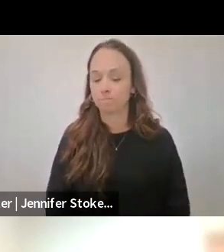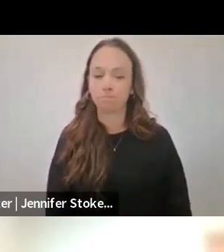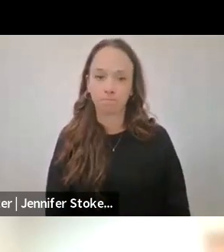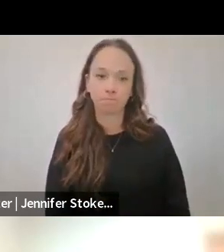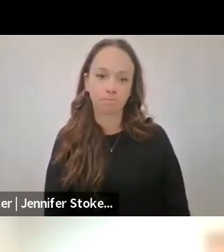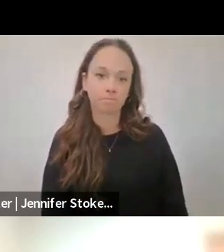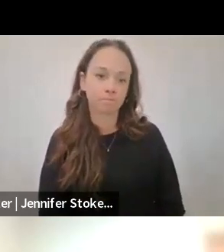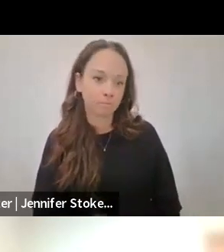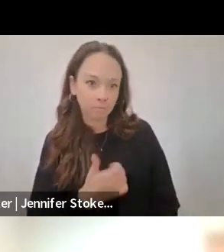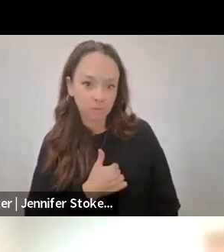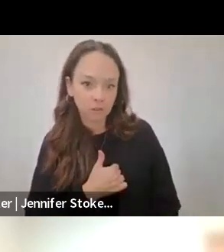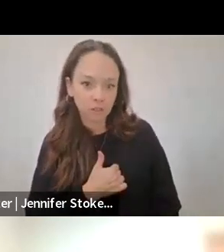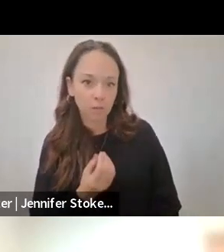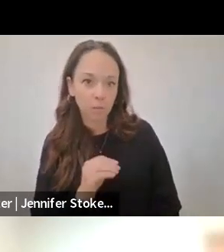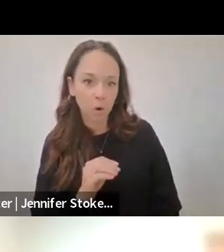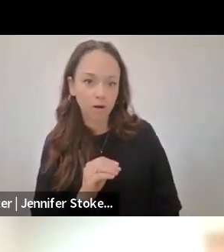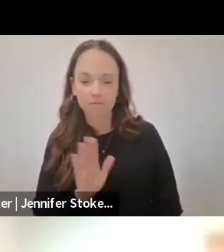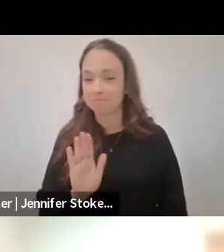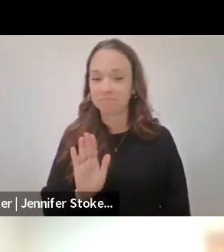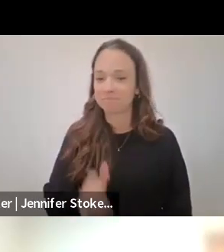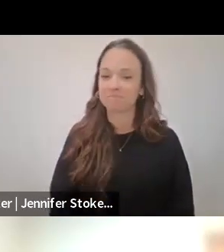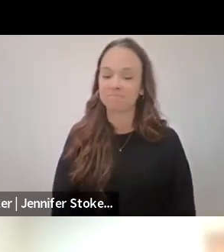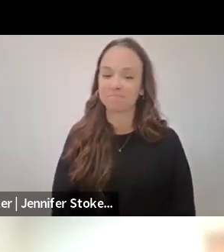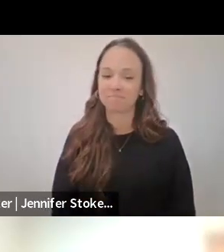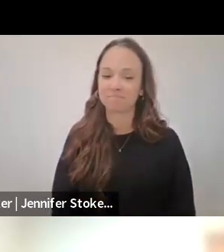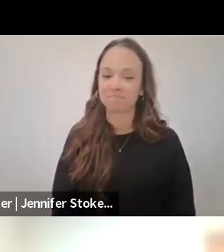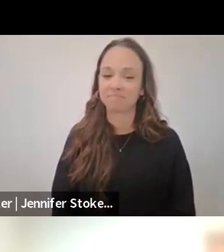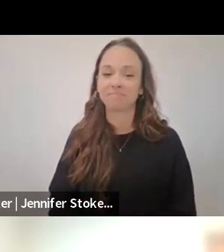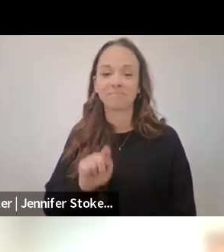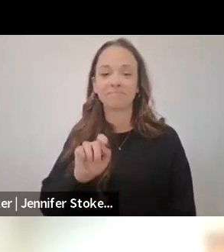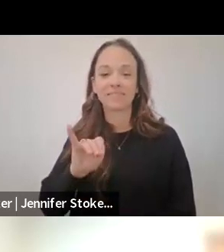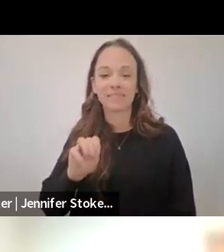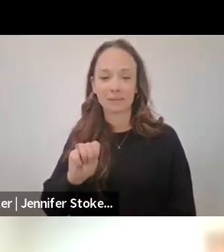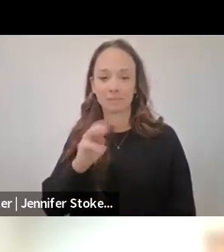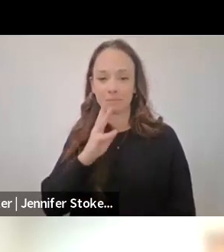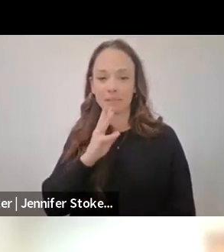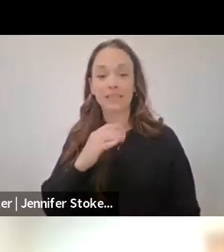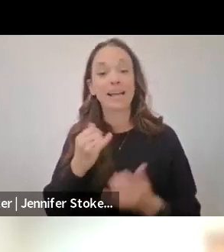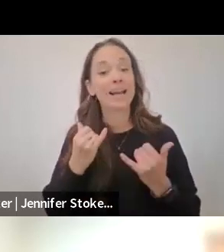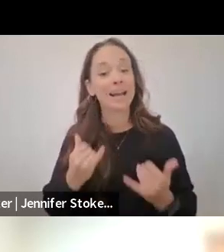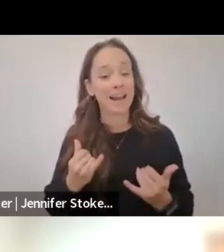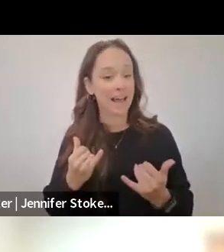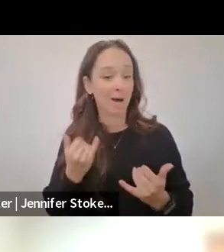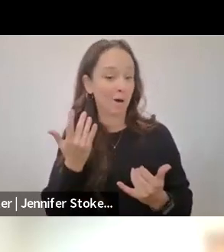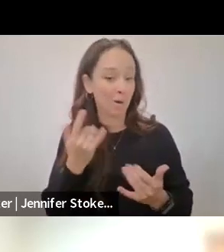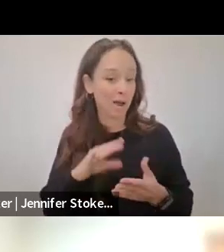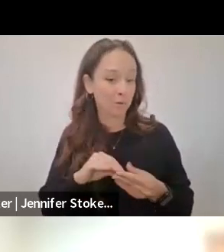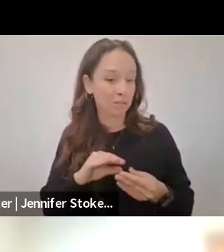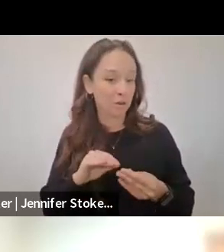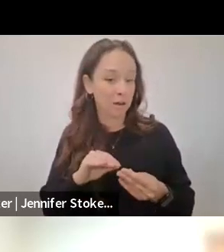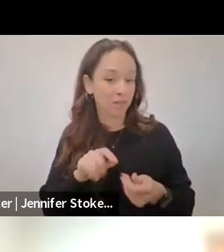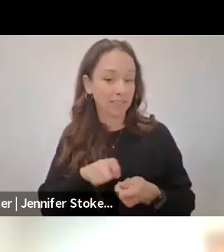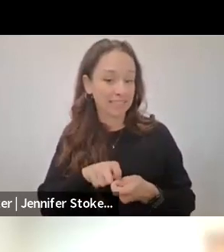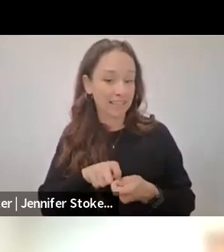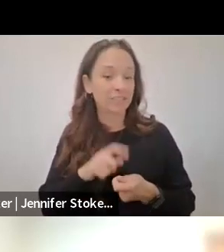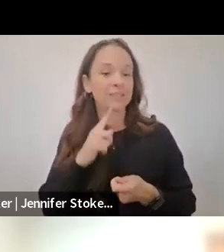have more, Fabian? No, that's all. Thank you. So, so yes, and why are we talking about the details of this? Because this is what has to go into the